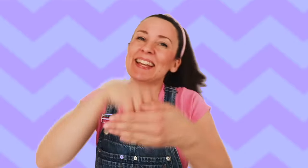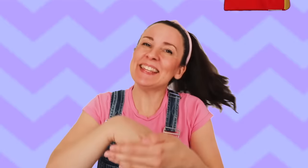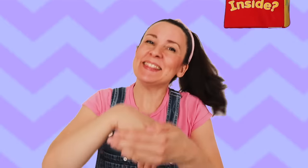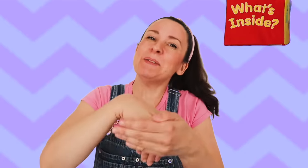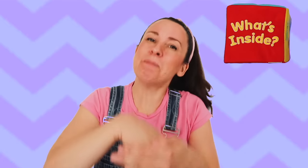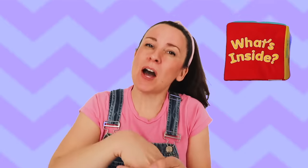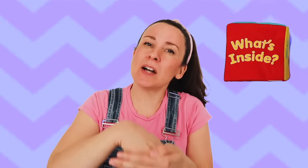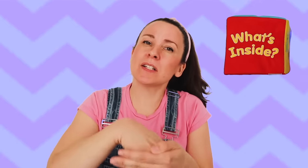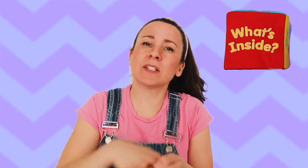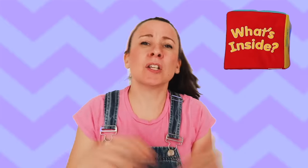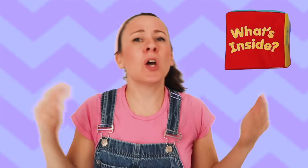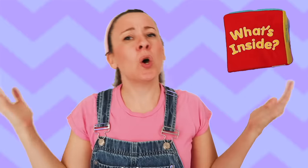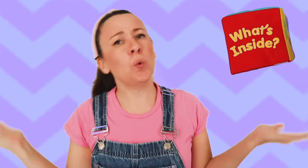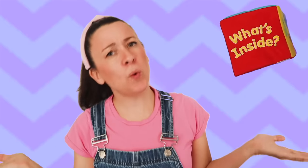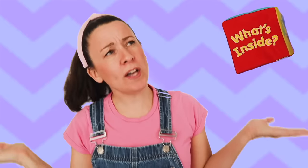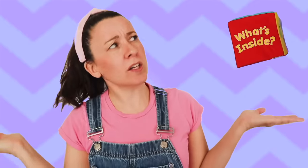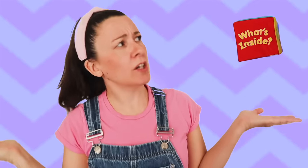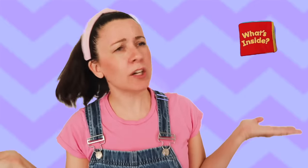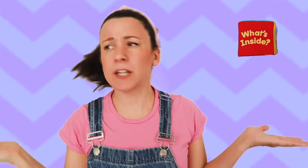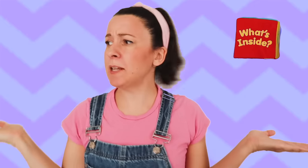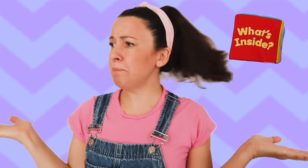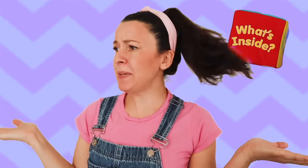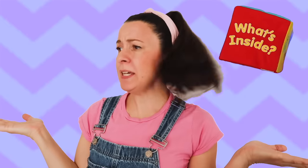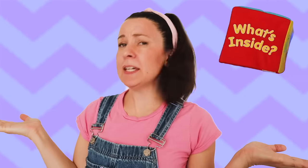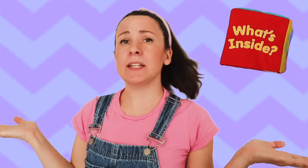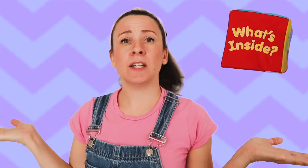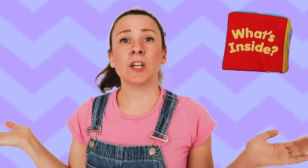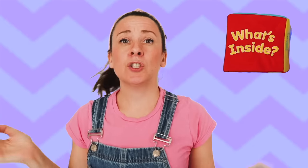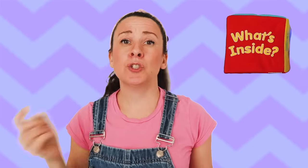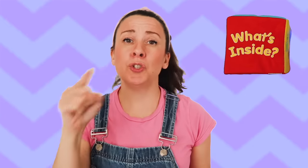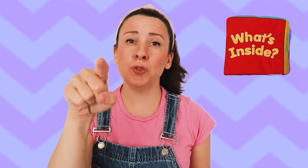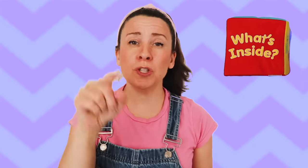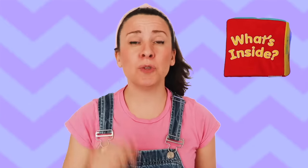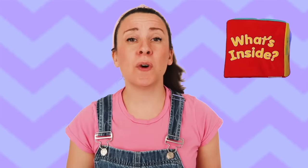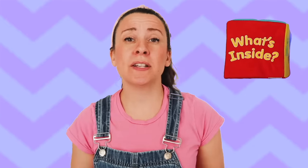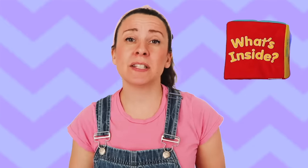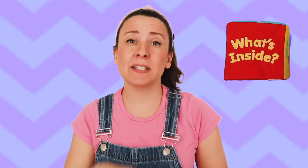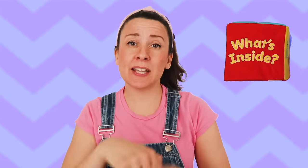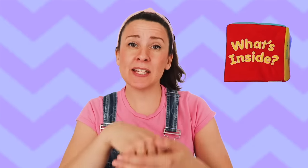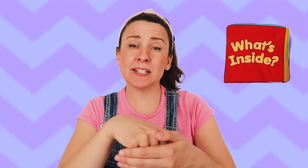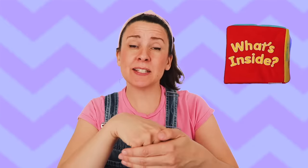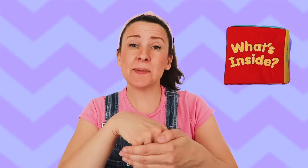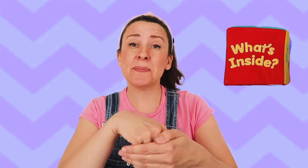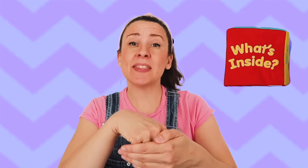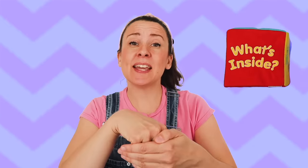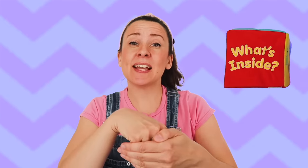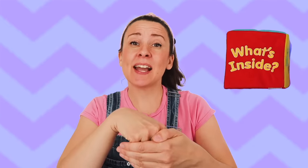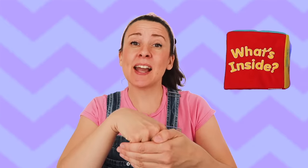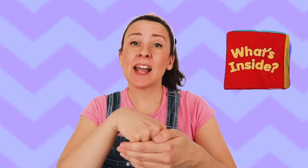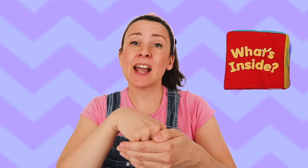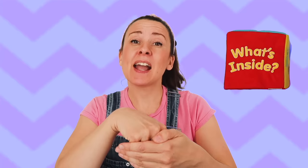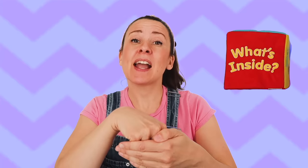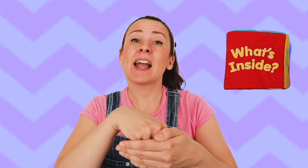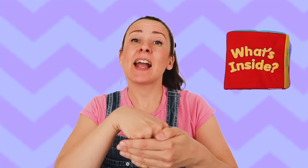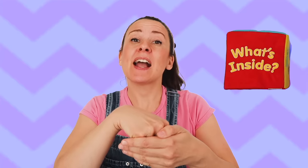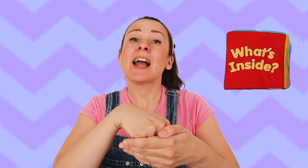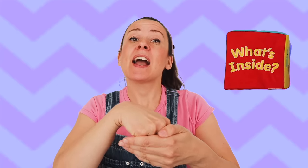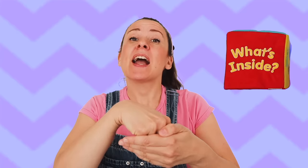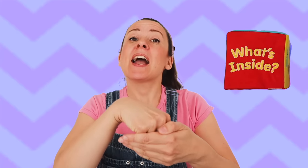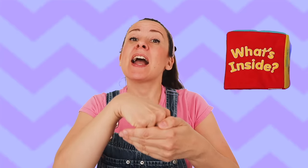What's in the box? What could it be? Do you want to take something